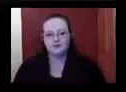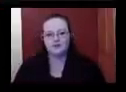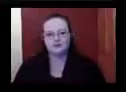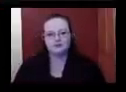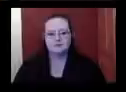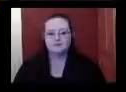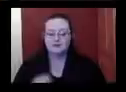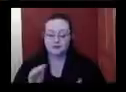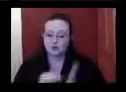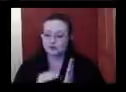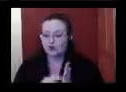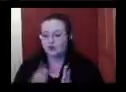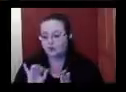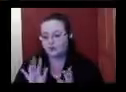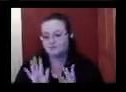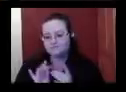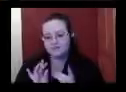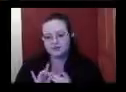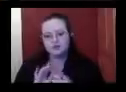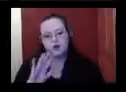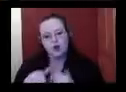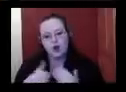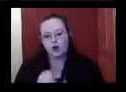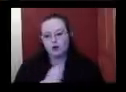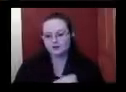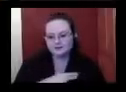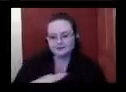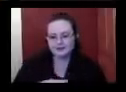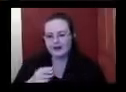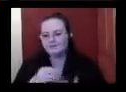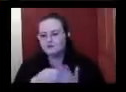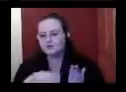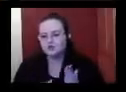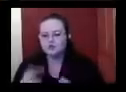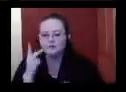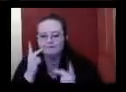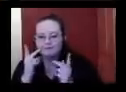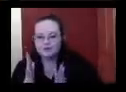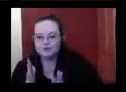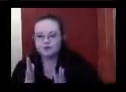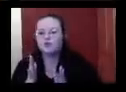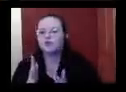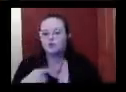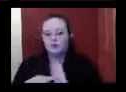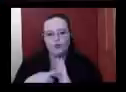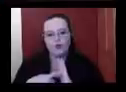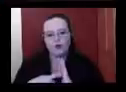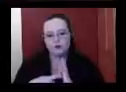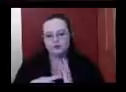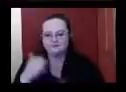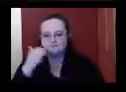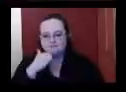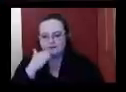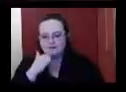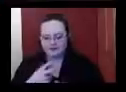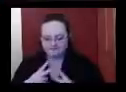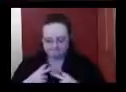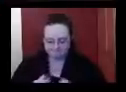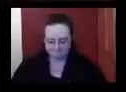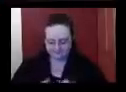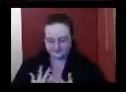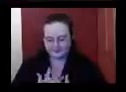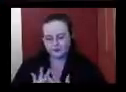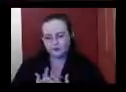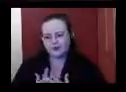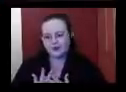As Dr. Meghani mentioned, all staff and students and visitors will be required to conduct the daily self-assessment